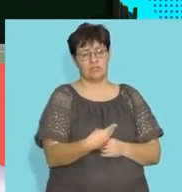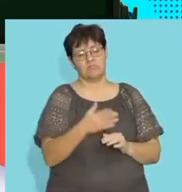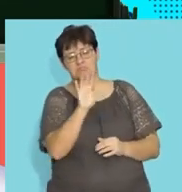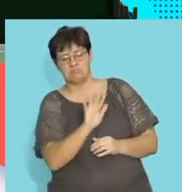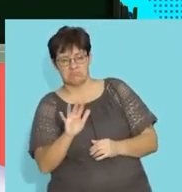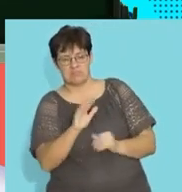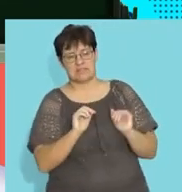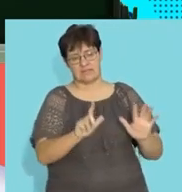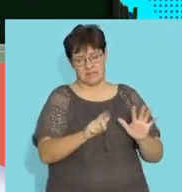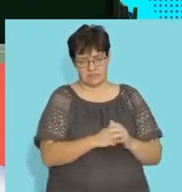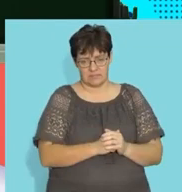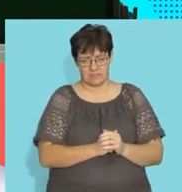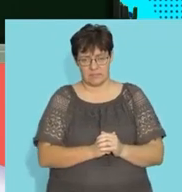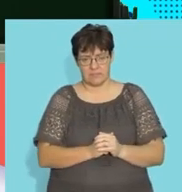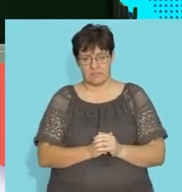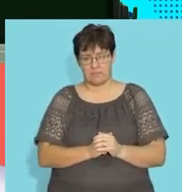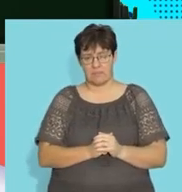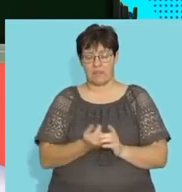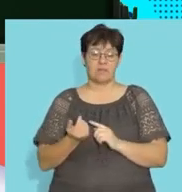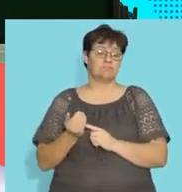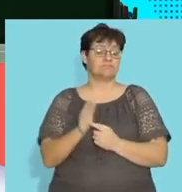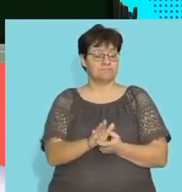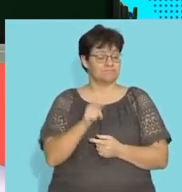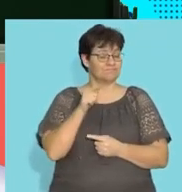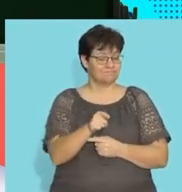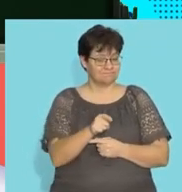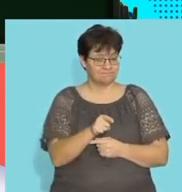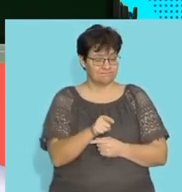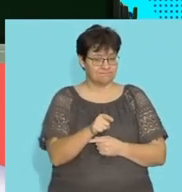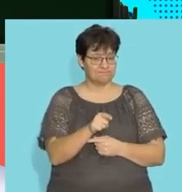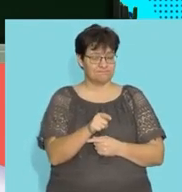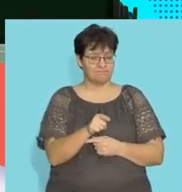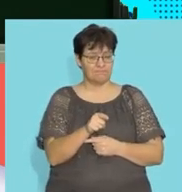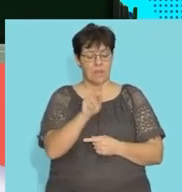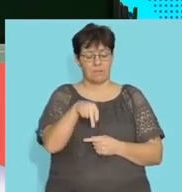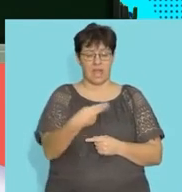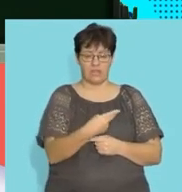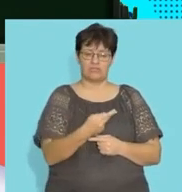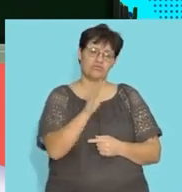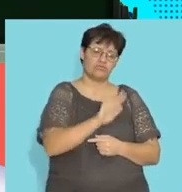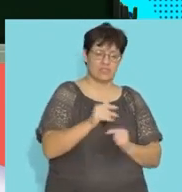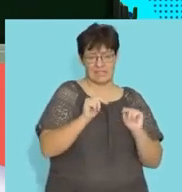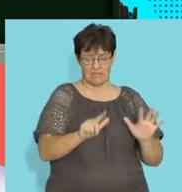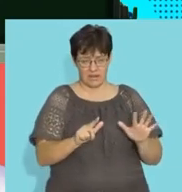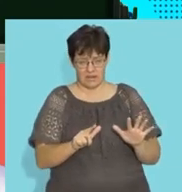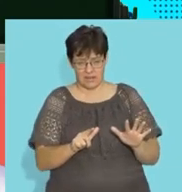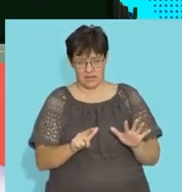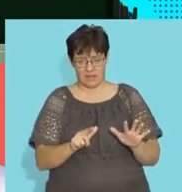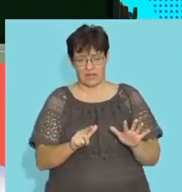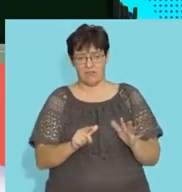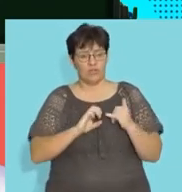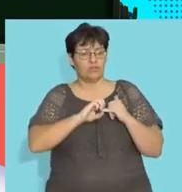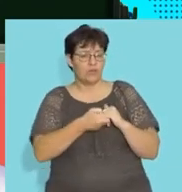of more or less 7. And that indication of that pH of more or less 7, if we